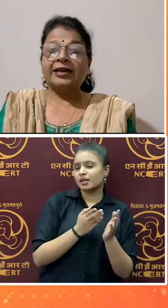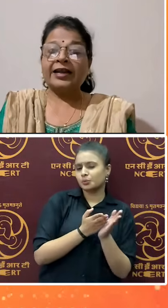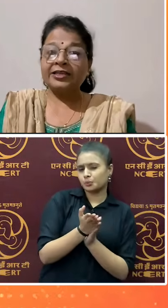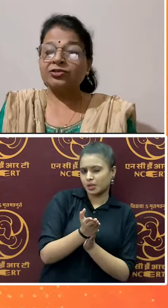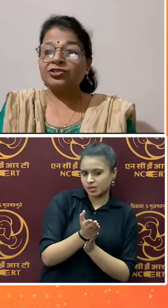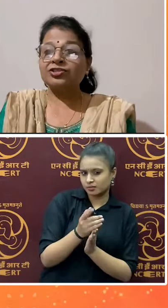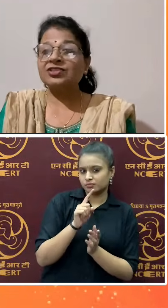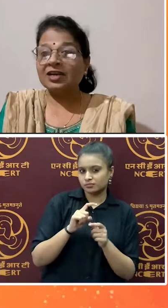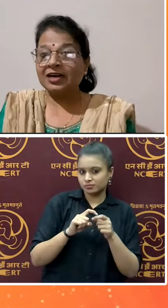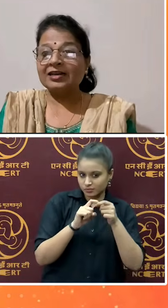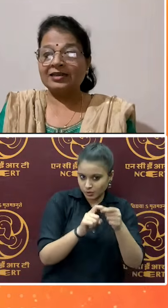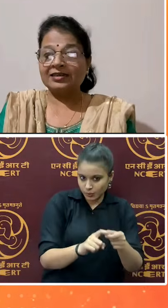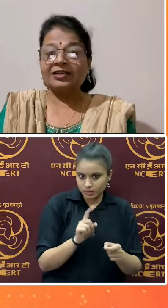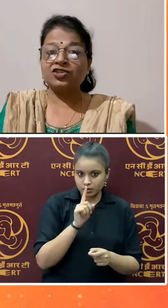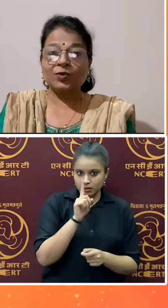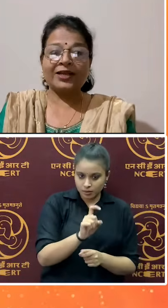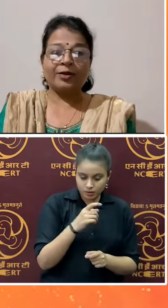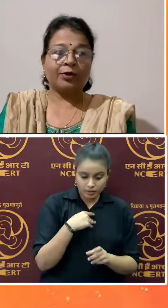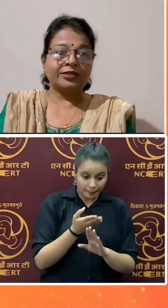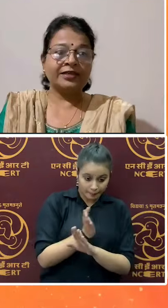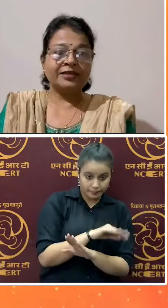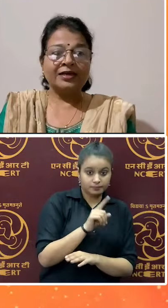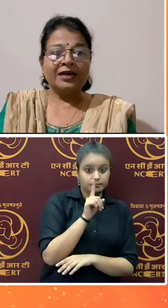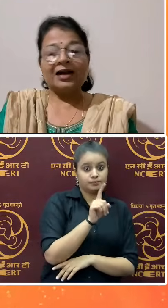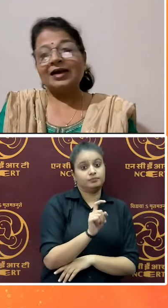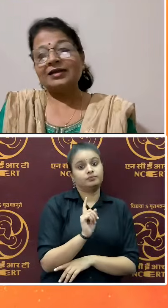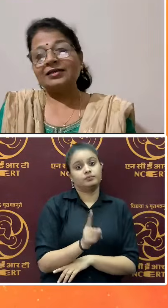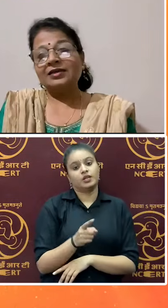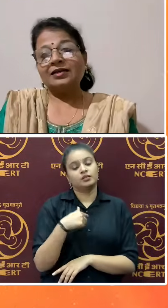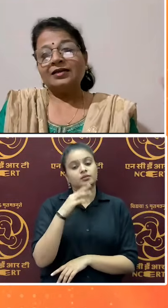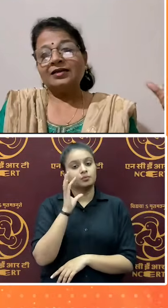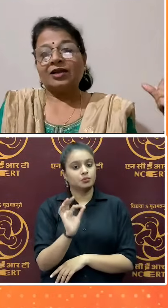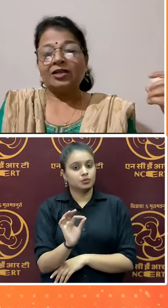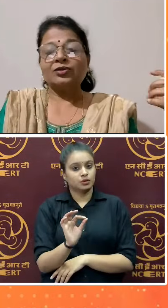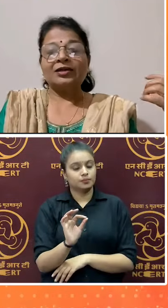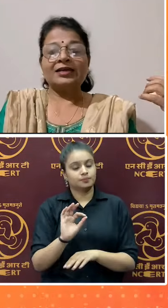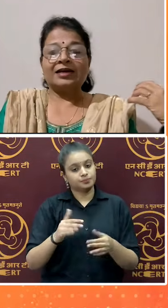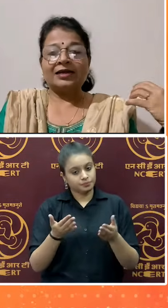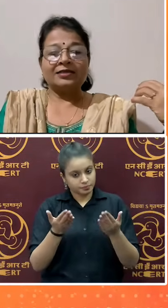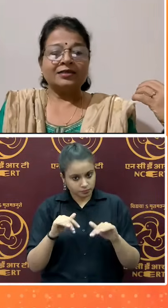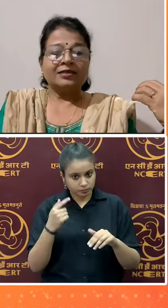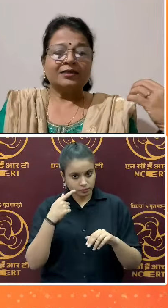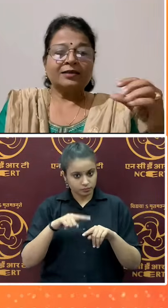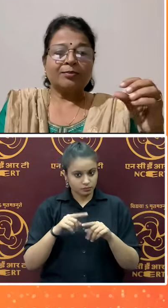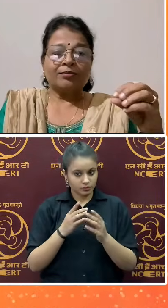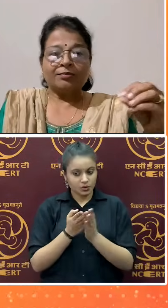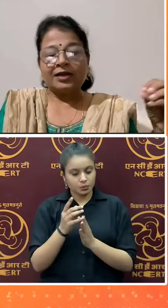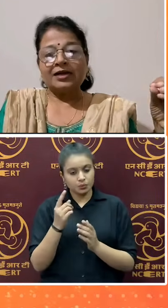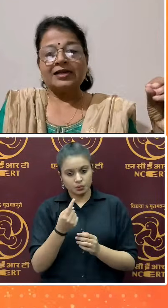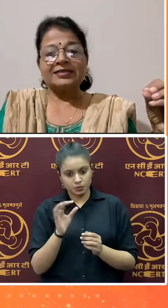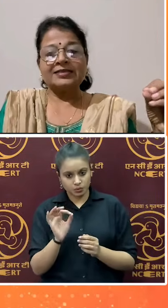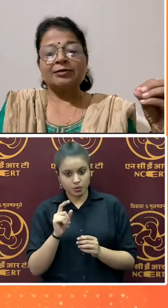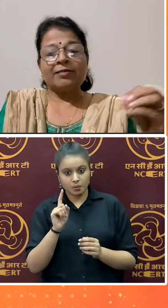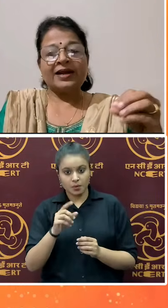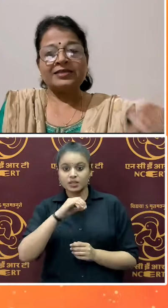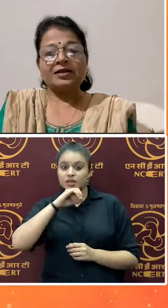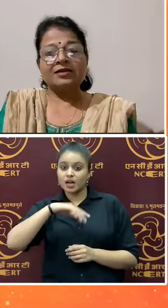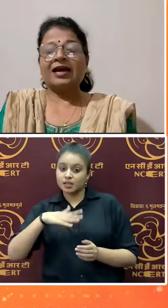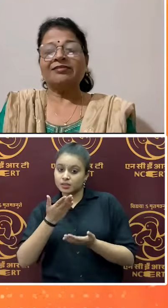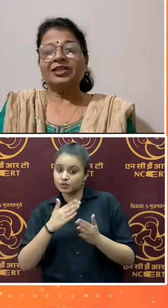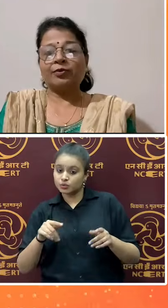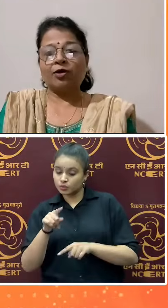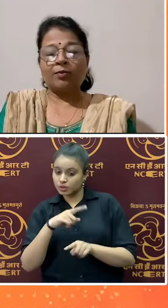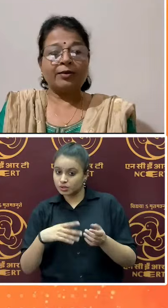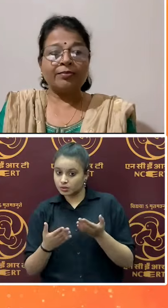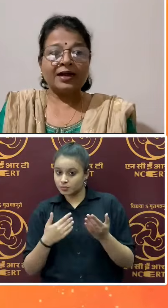properly, right questions early. That is very important. And not only that, the adolescent might not